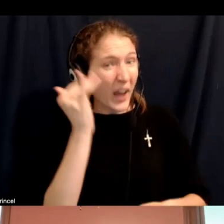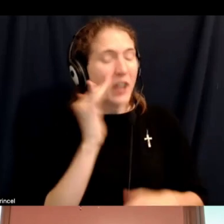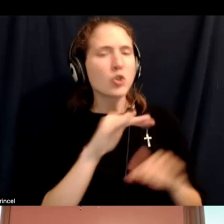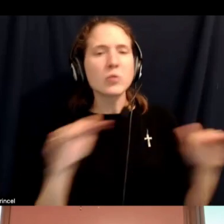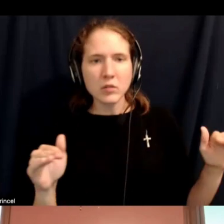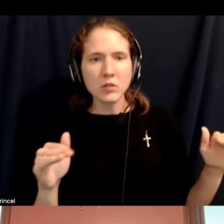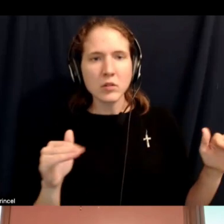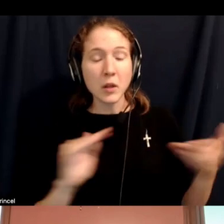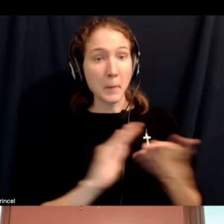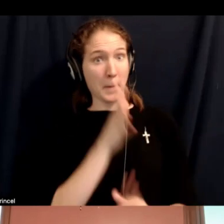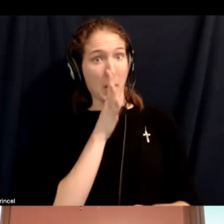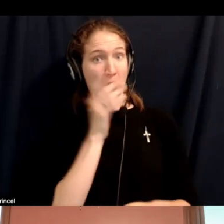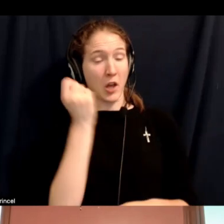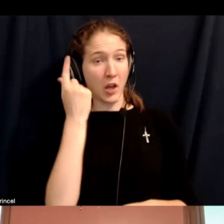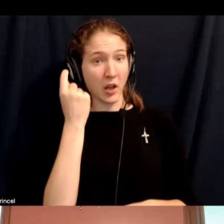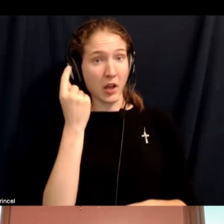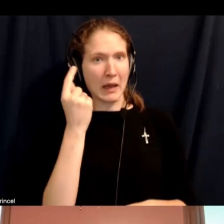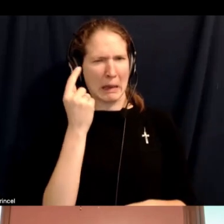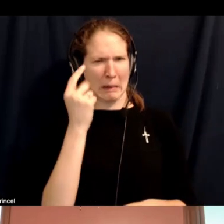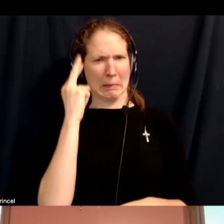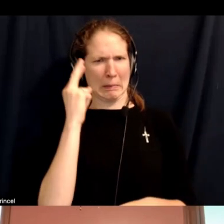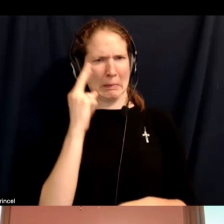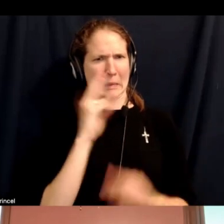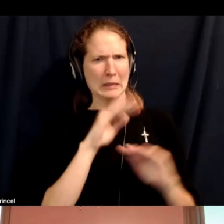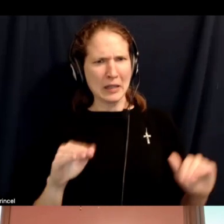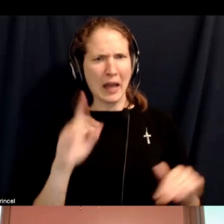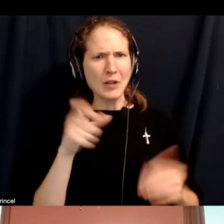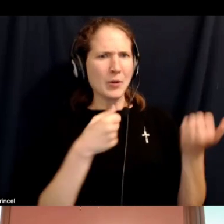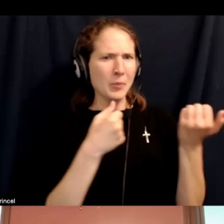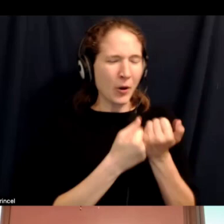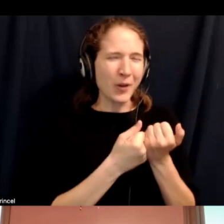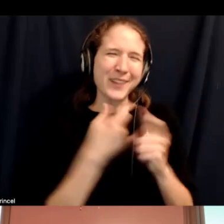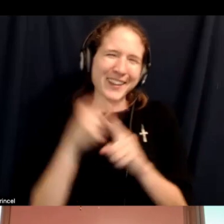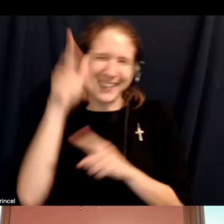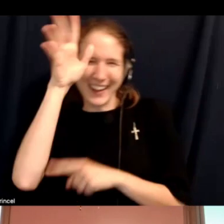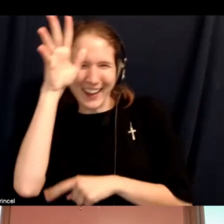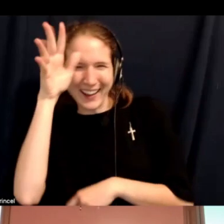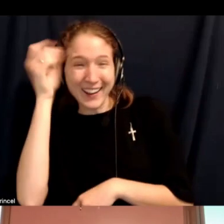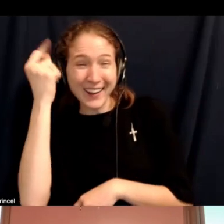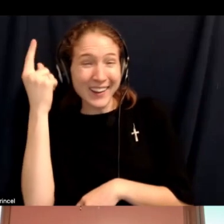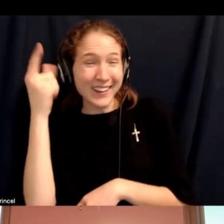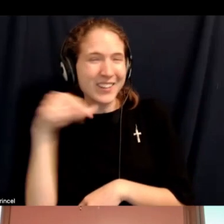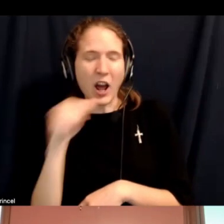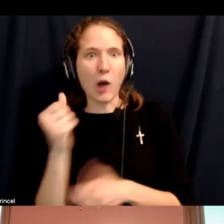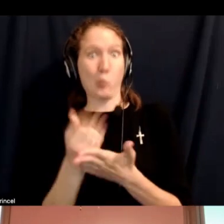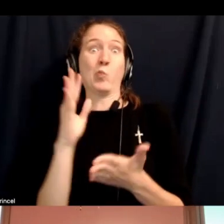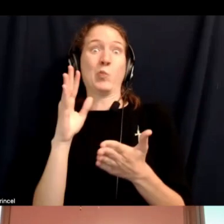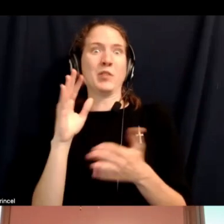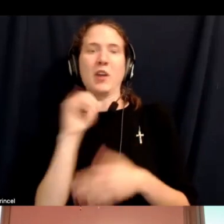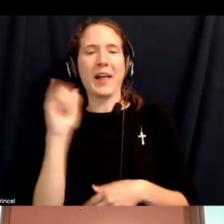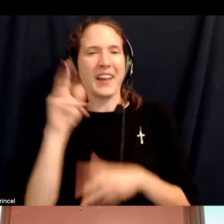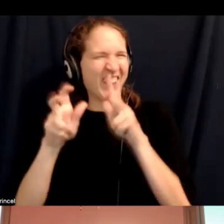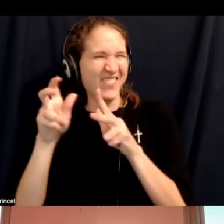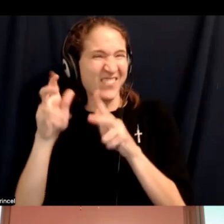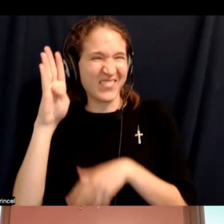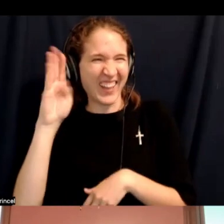that I had to support these little people along with their dad, but he was not an investment banker. And I thought either I